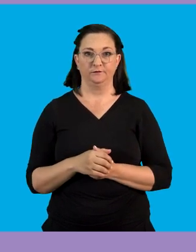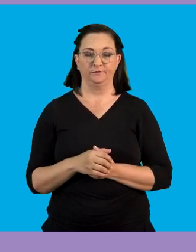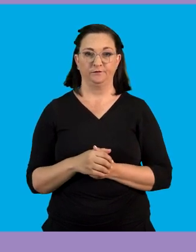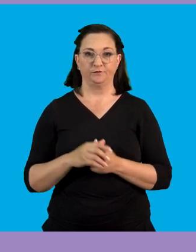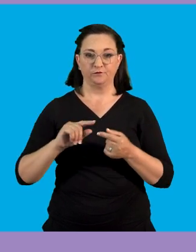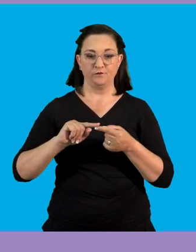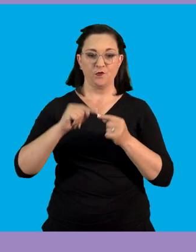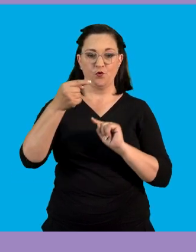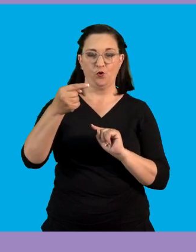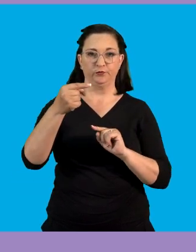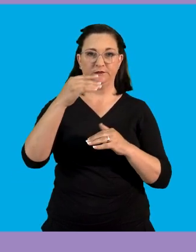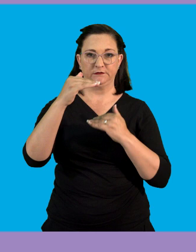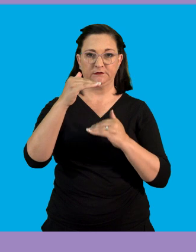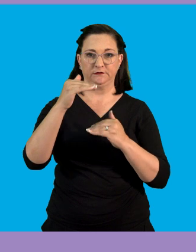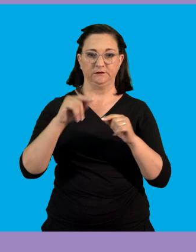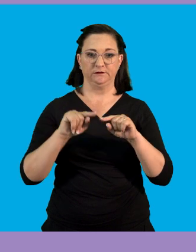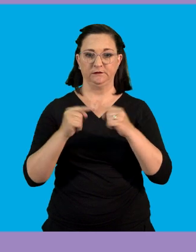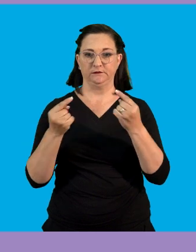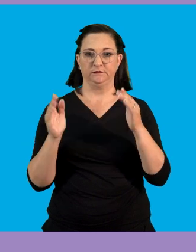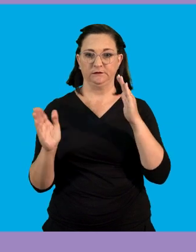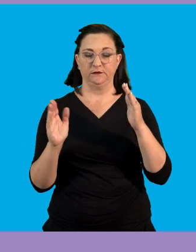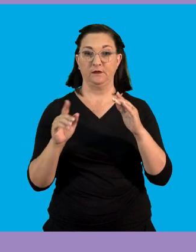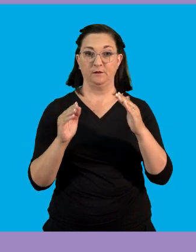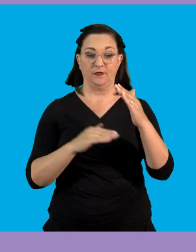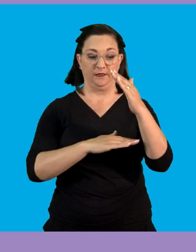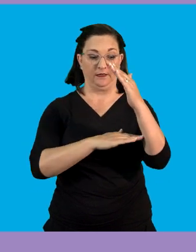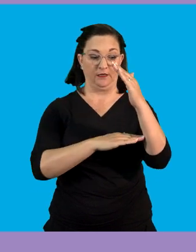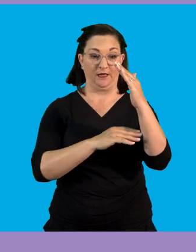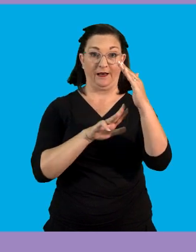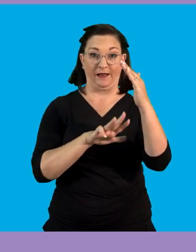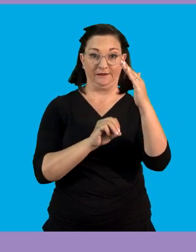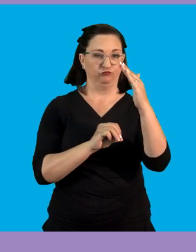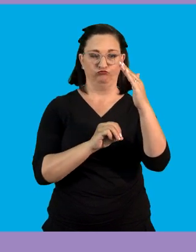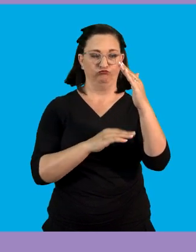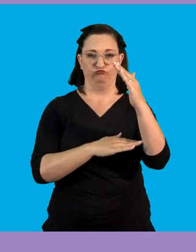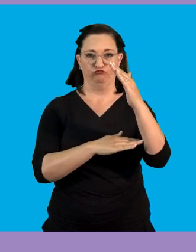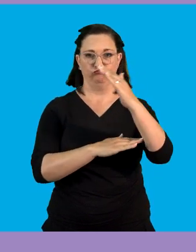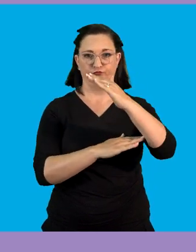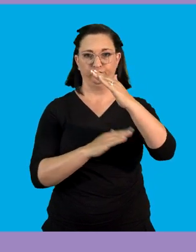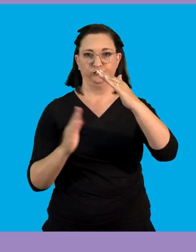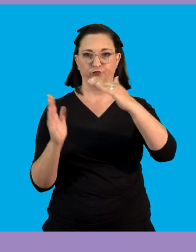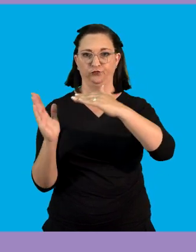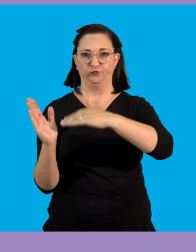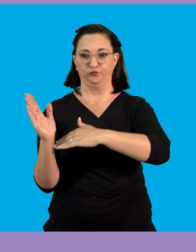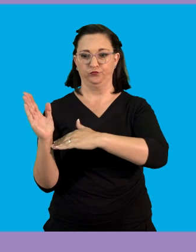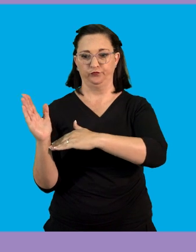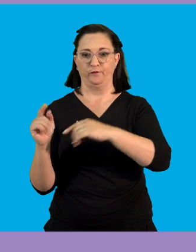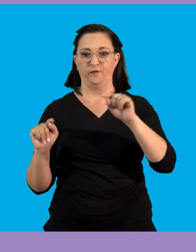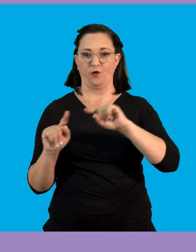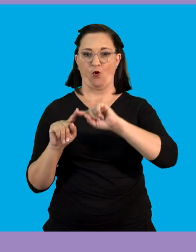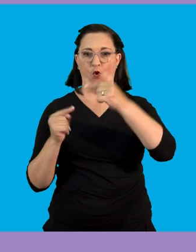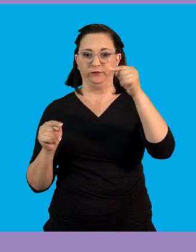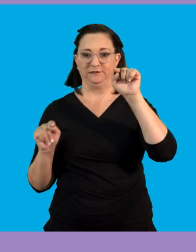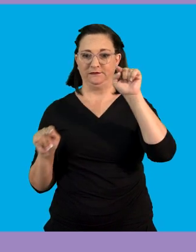equal, which means the shape does not have 90 degrees, but then it has that angle opposite to